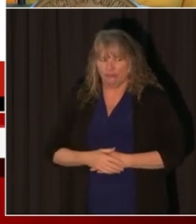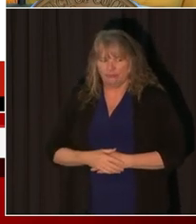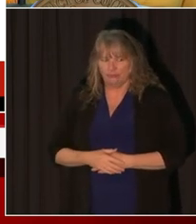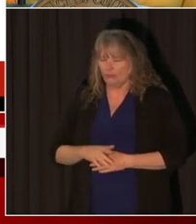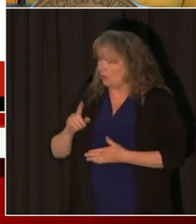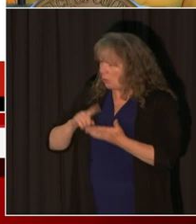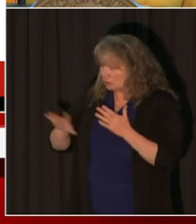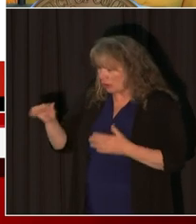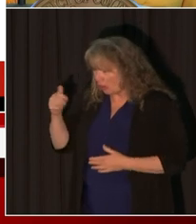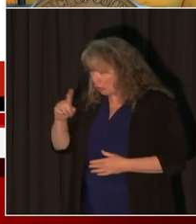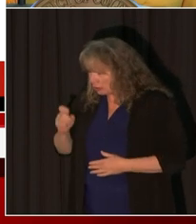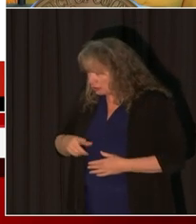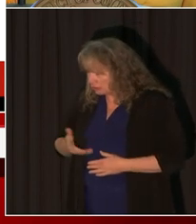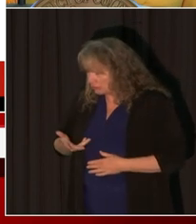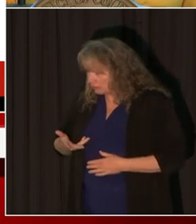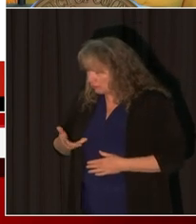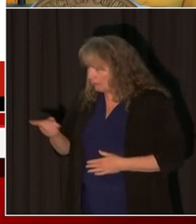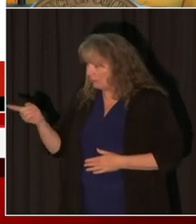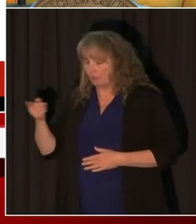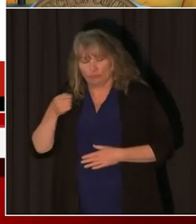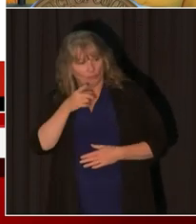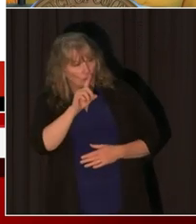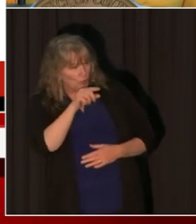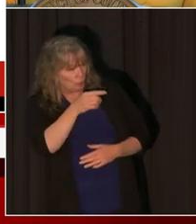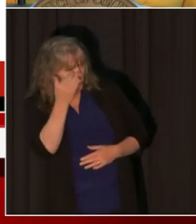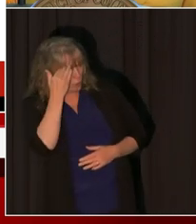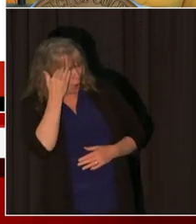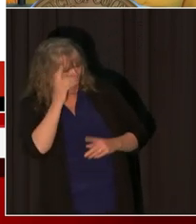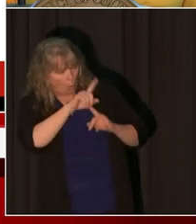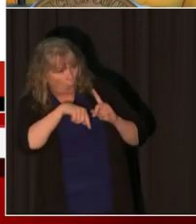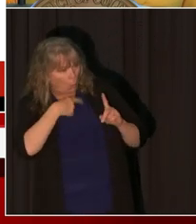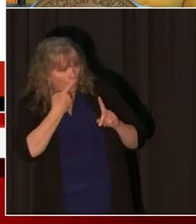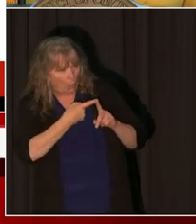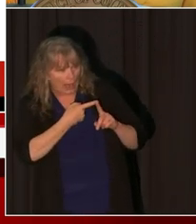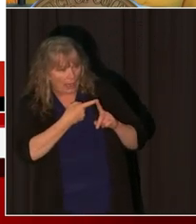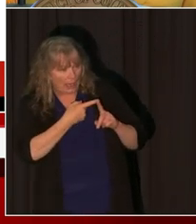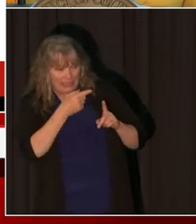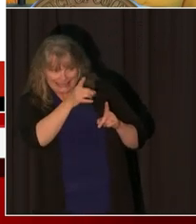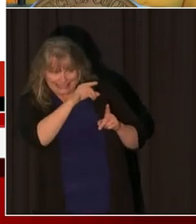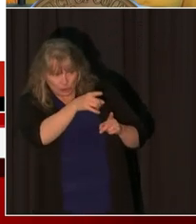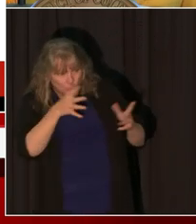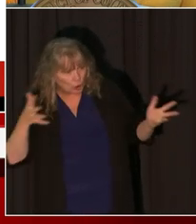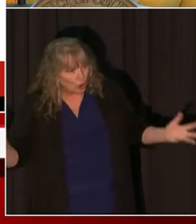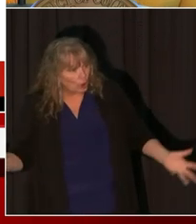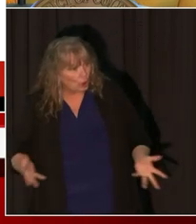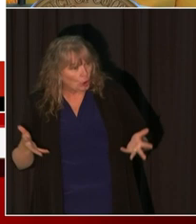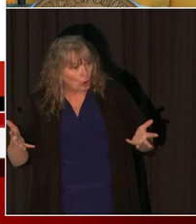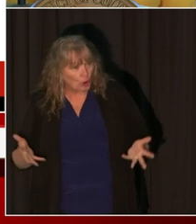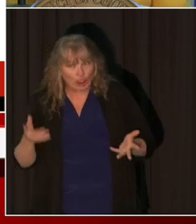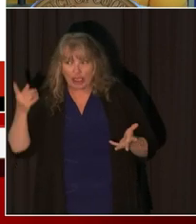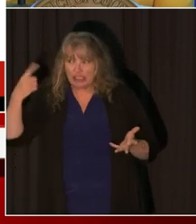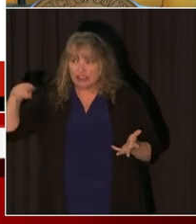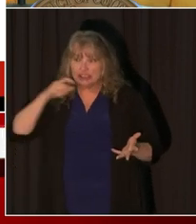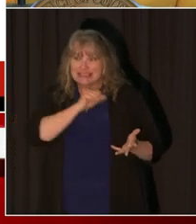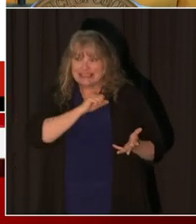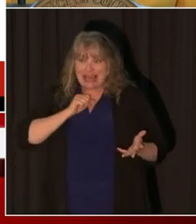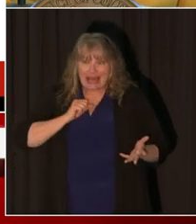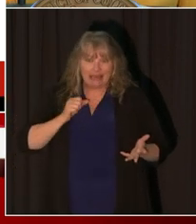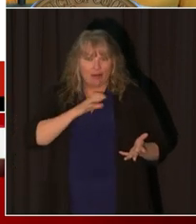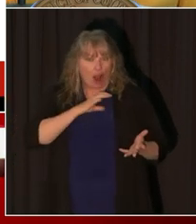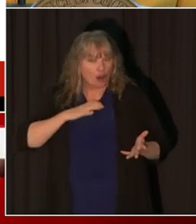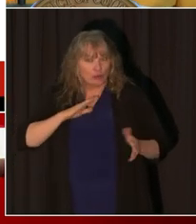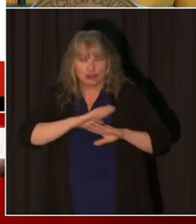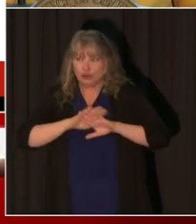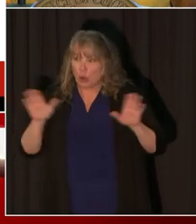And what was the? But do you have any idea on when lawmakers have you encouraged them not to bring all of the lawmakers back?